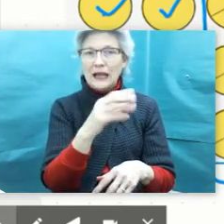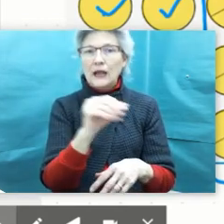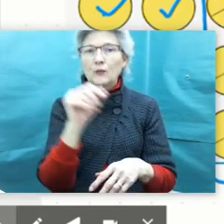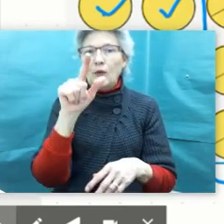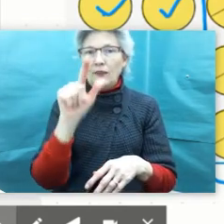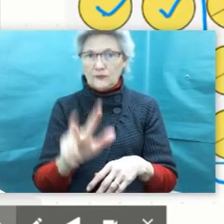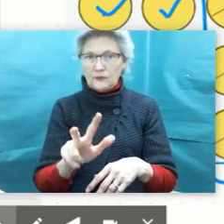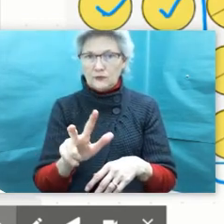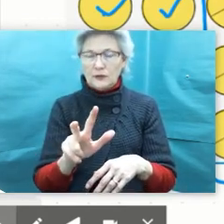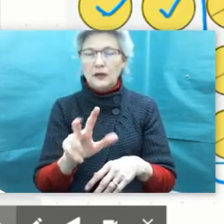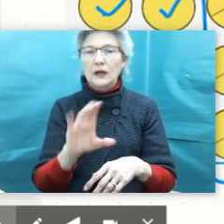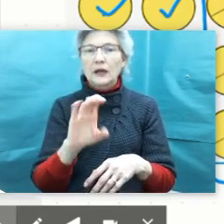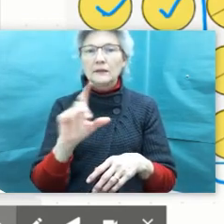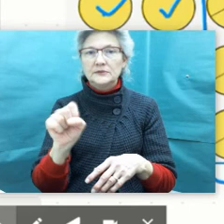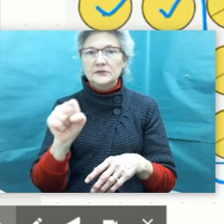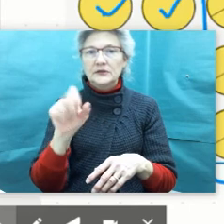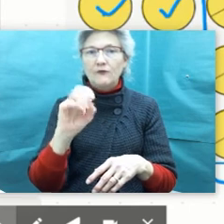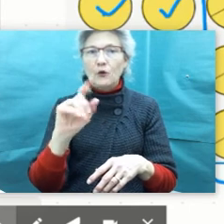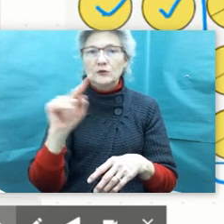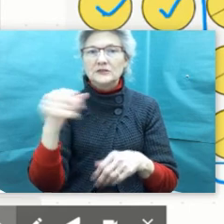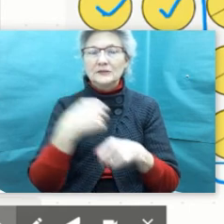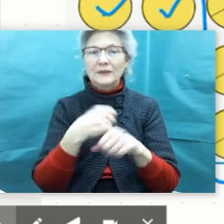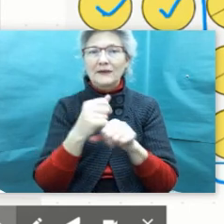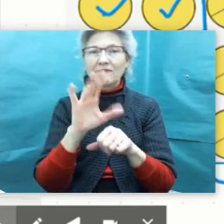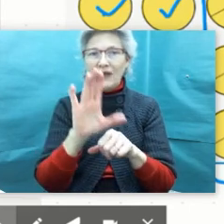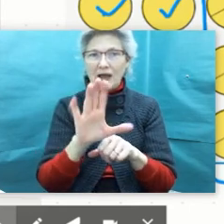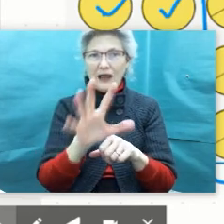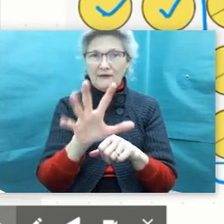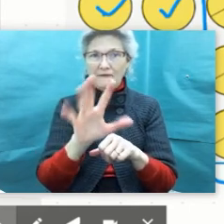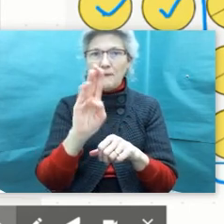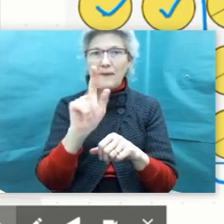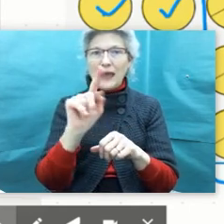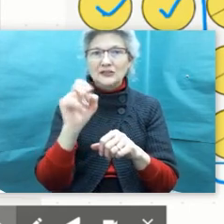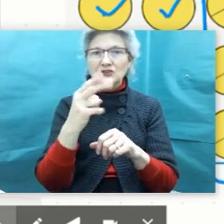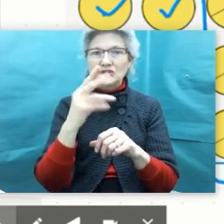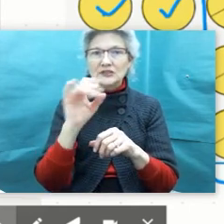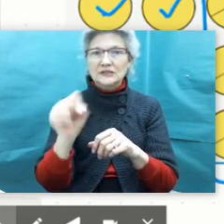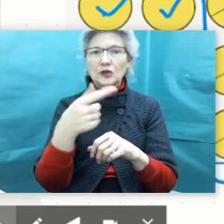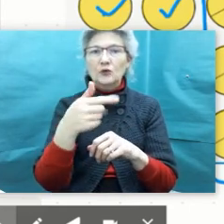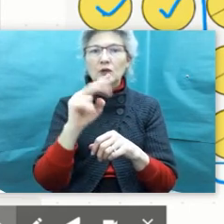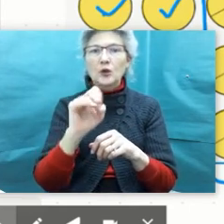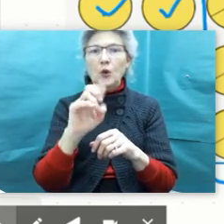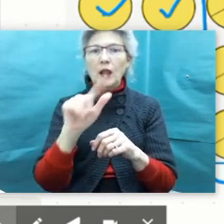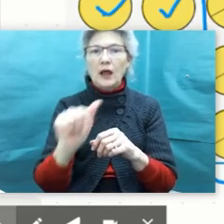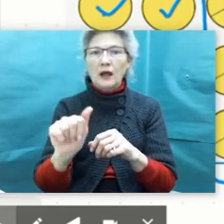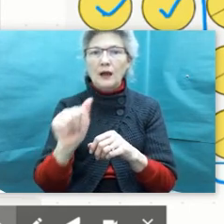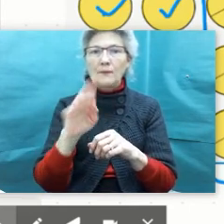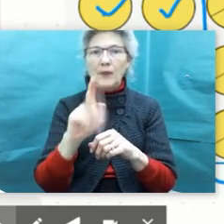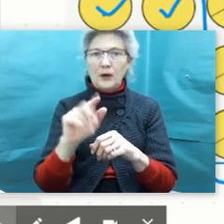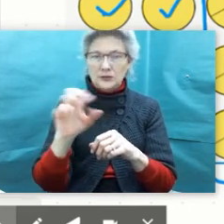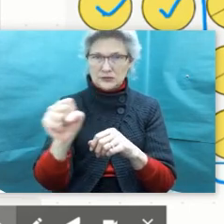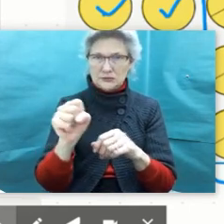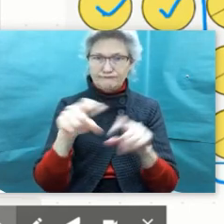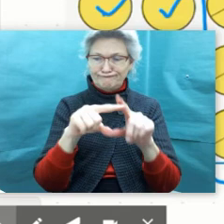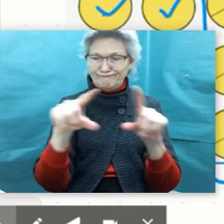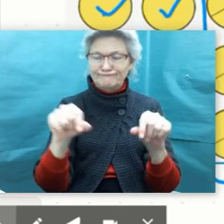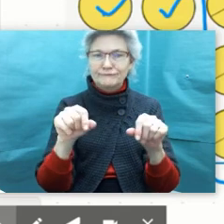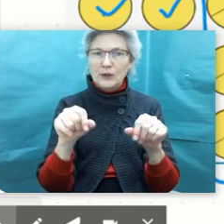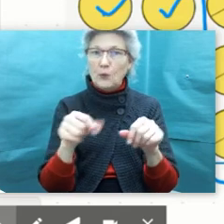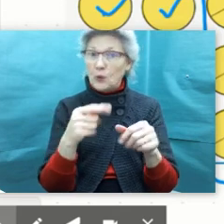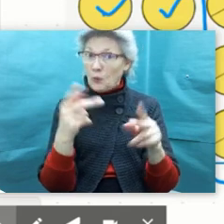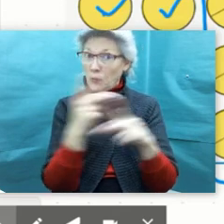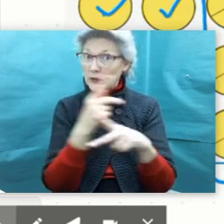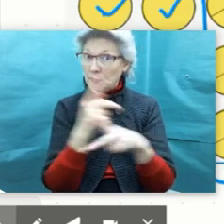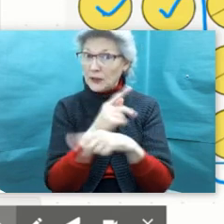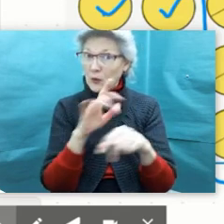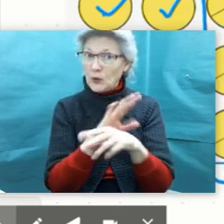1/3 cups of oats to make 5 batches of granola bars. So to recap this problem, because we did quite a bit on this, when you're